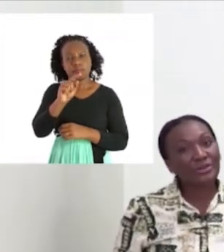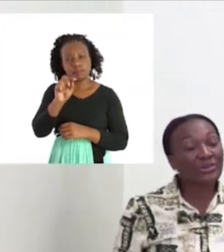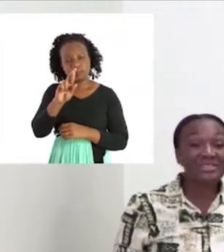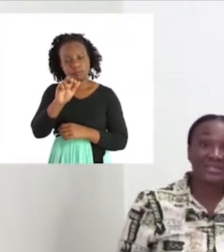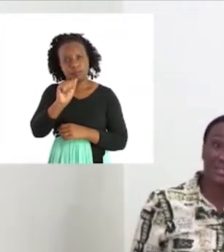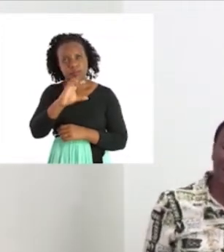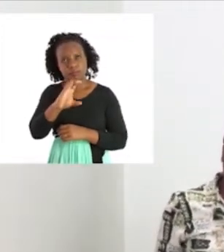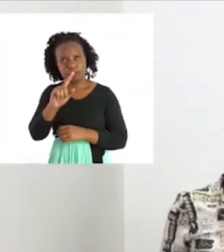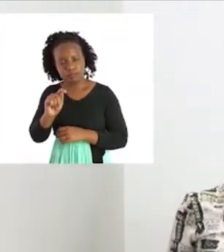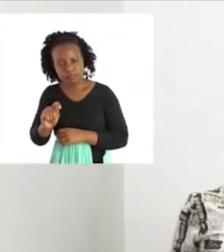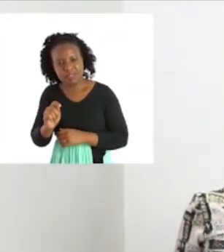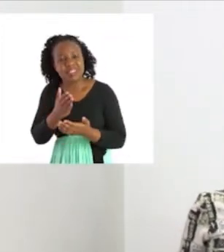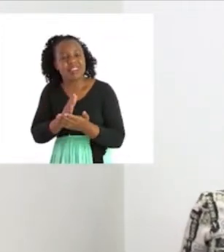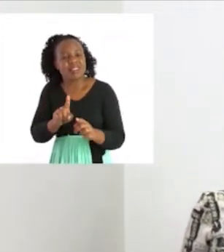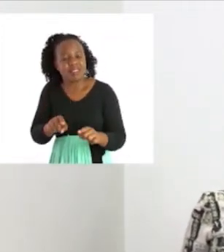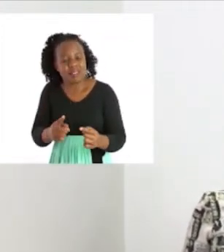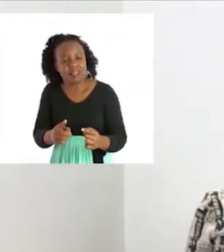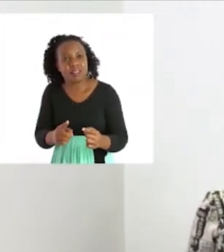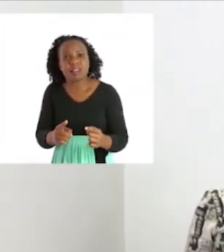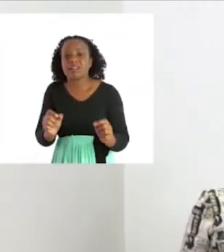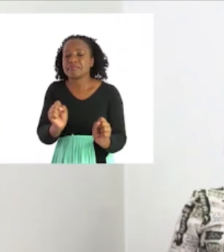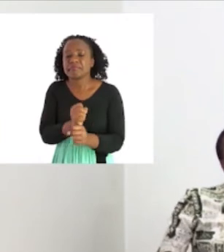that we cannot see,